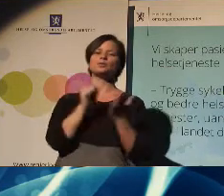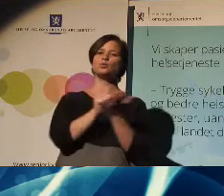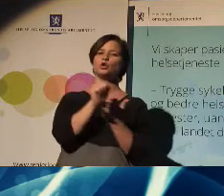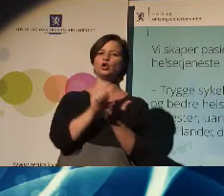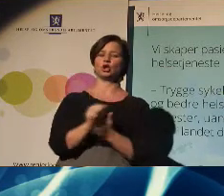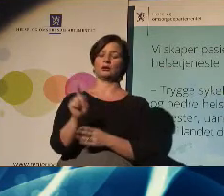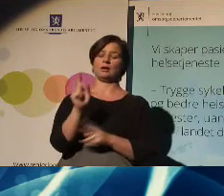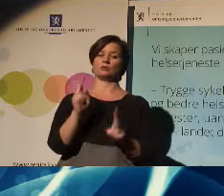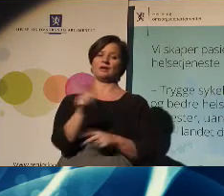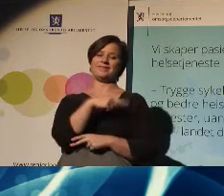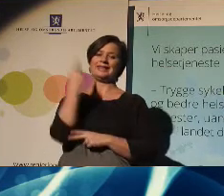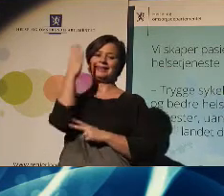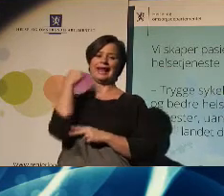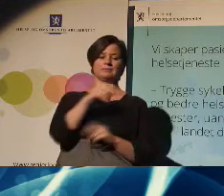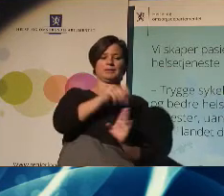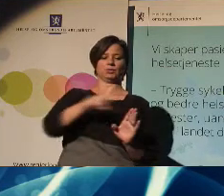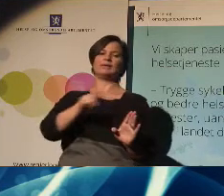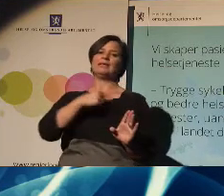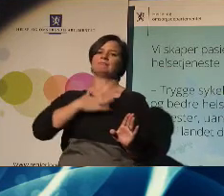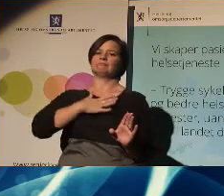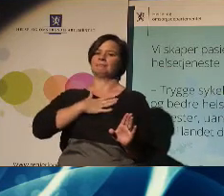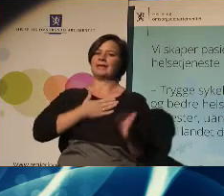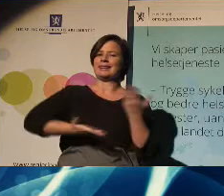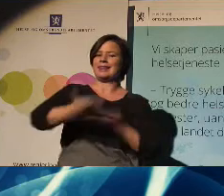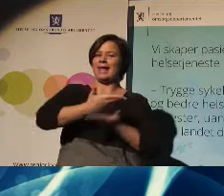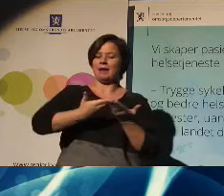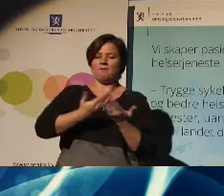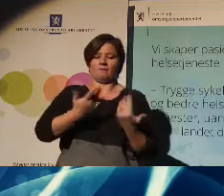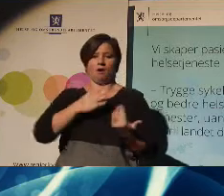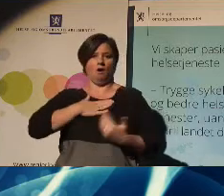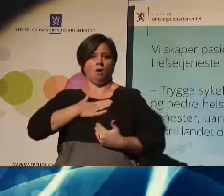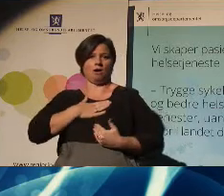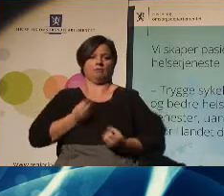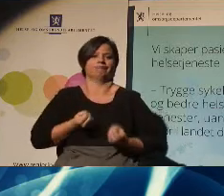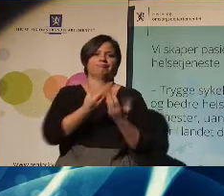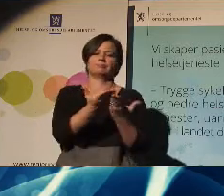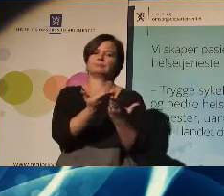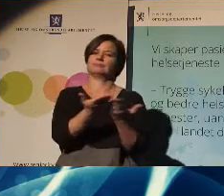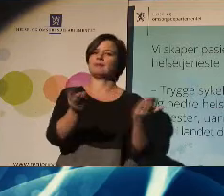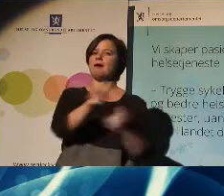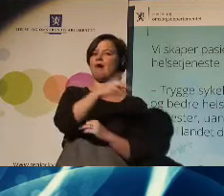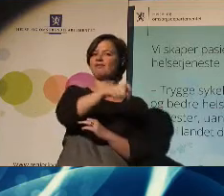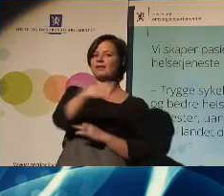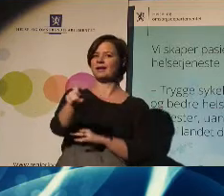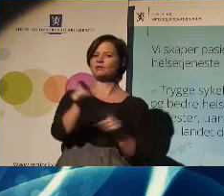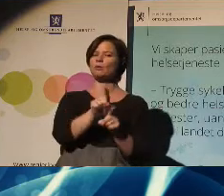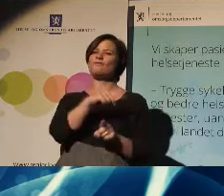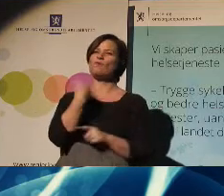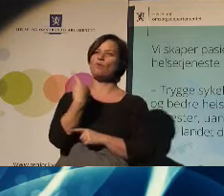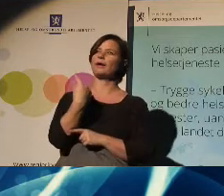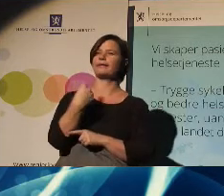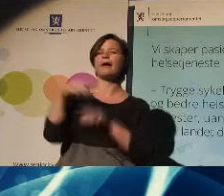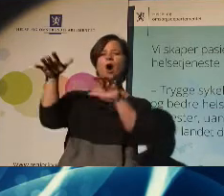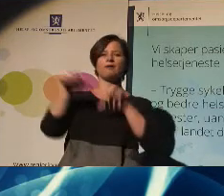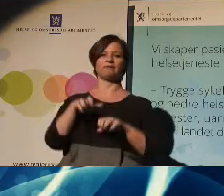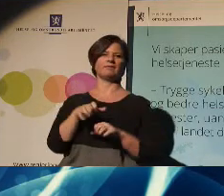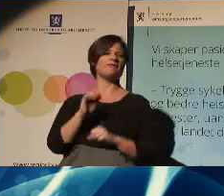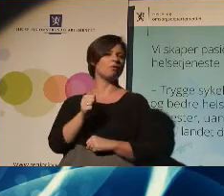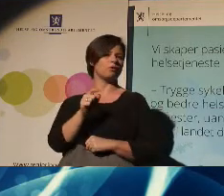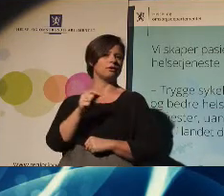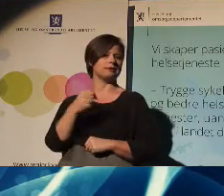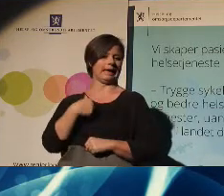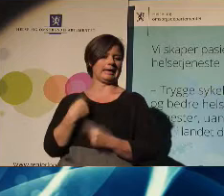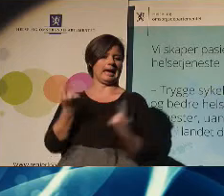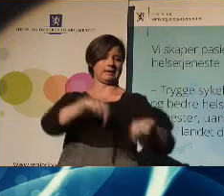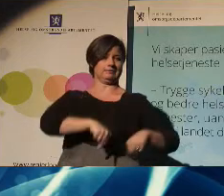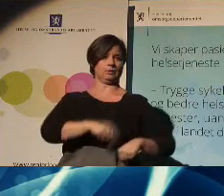like to share what we have with others. This has been part of our national heritage, and that's one of the main reasons we are here. You can also see that